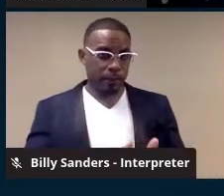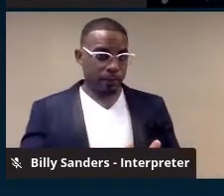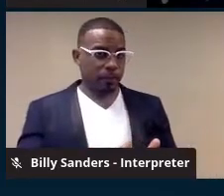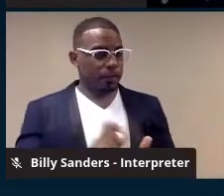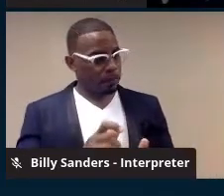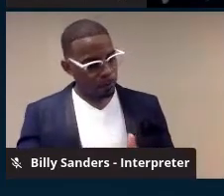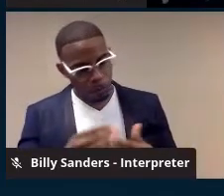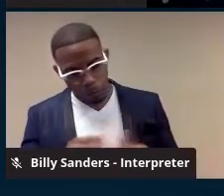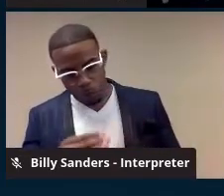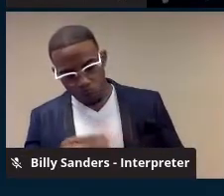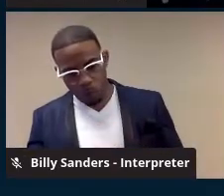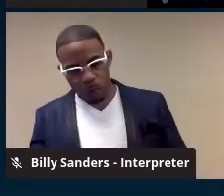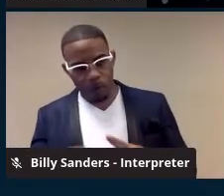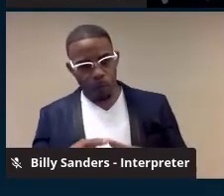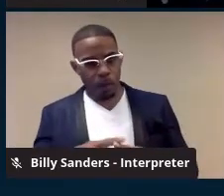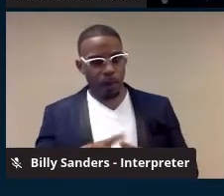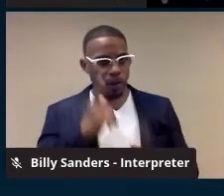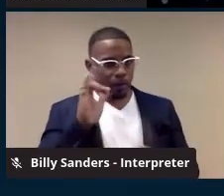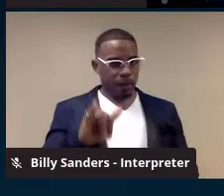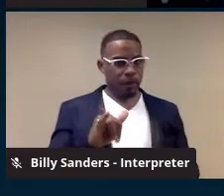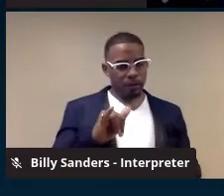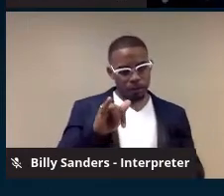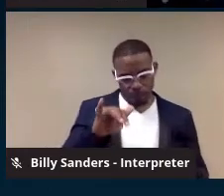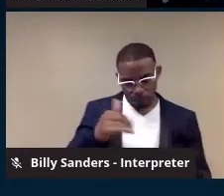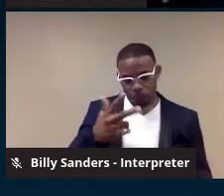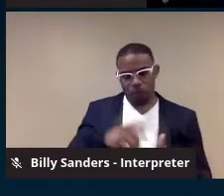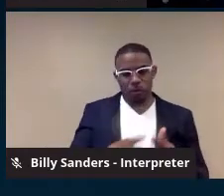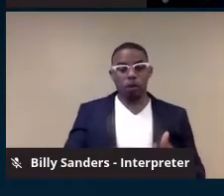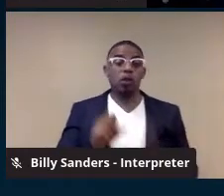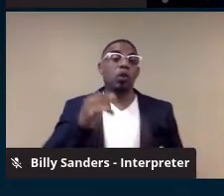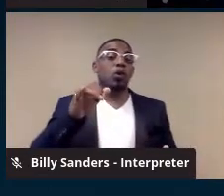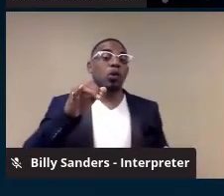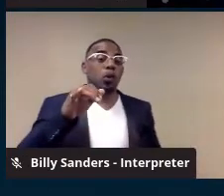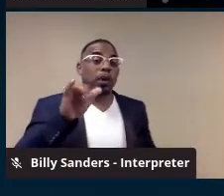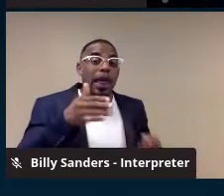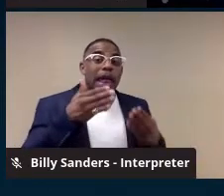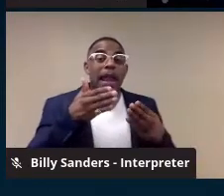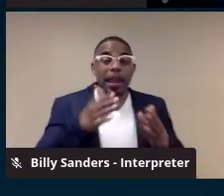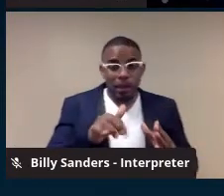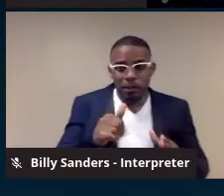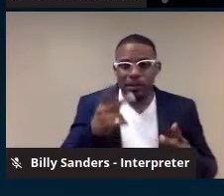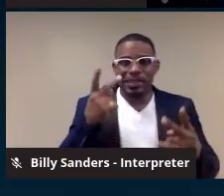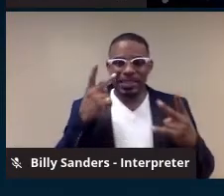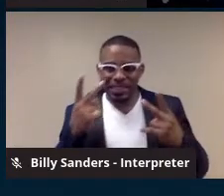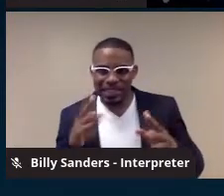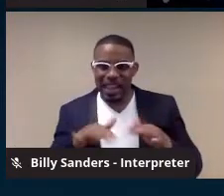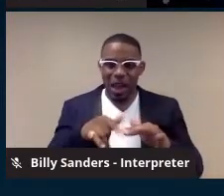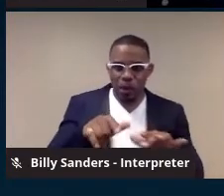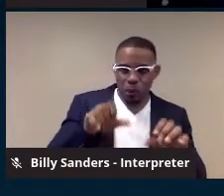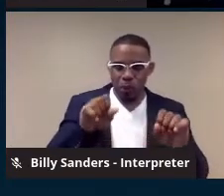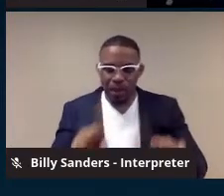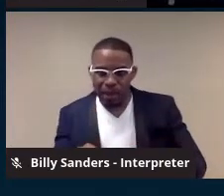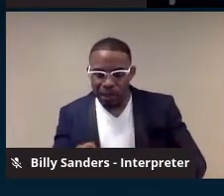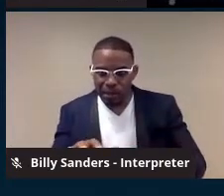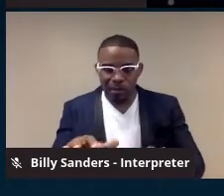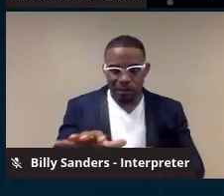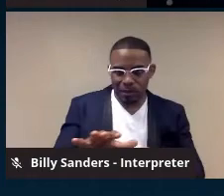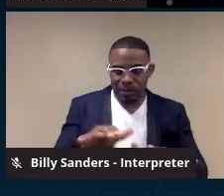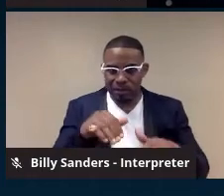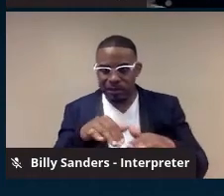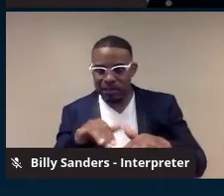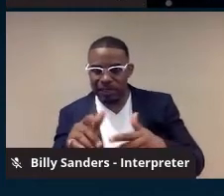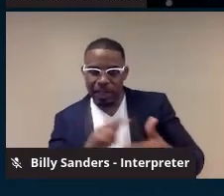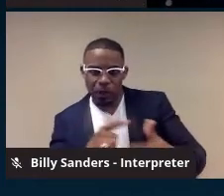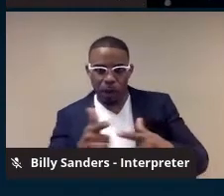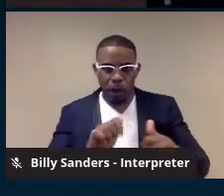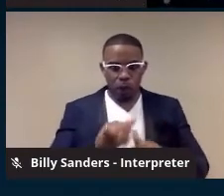the breakpoint, and predictably now it's 3. So that lets you kind of see how you can interact with your